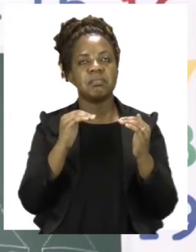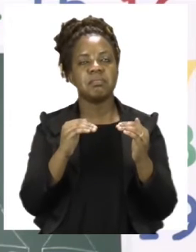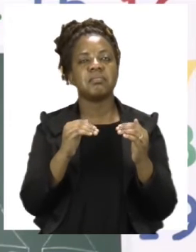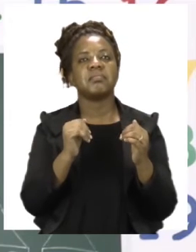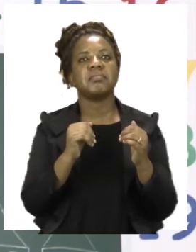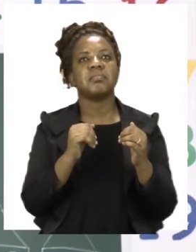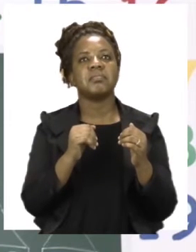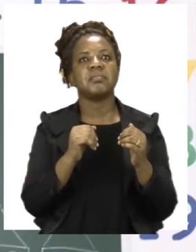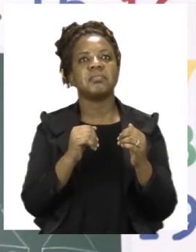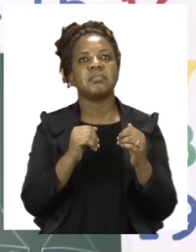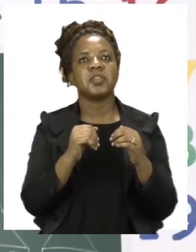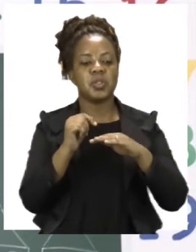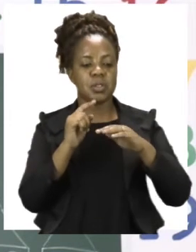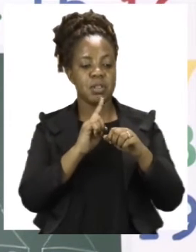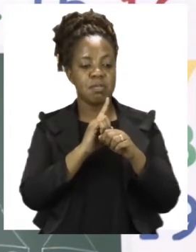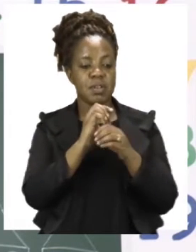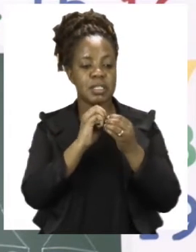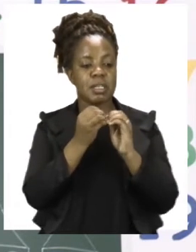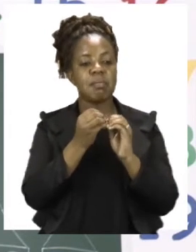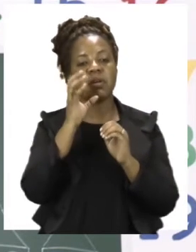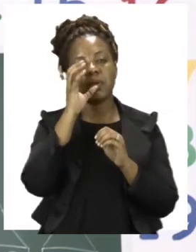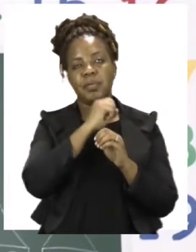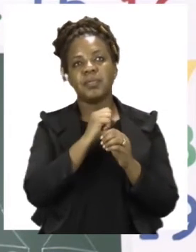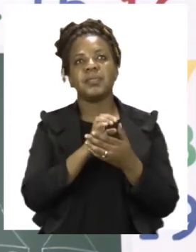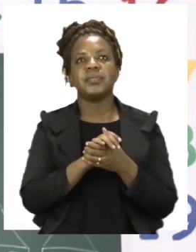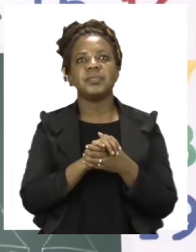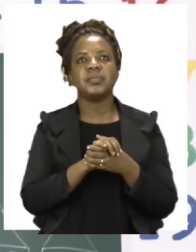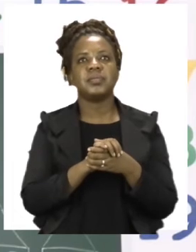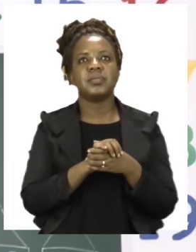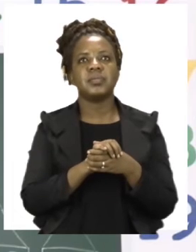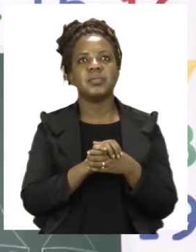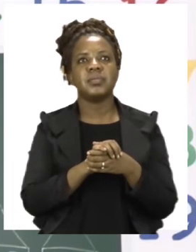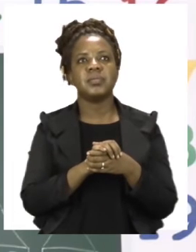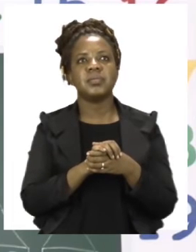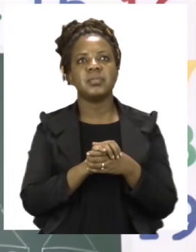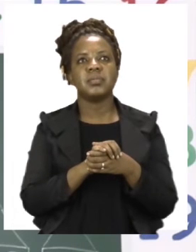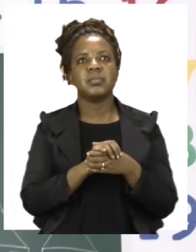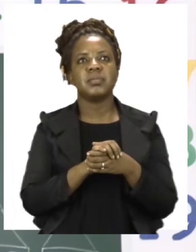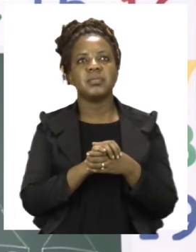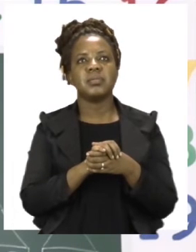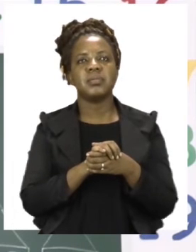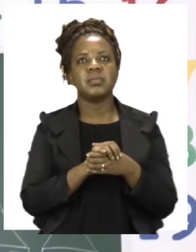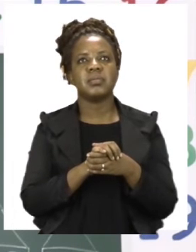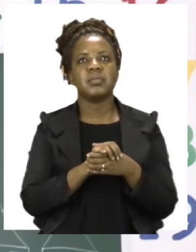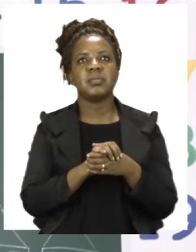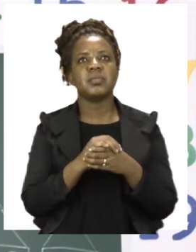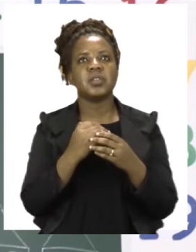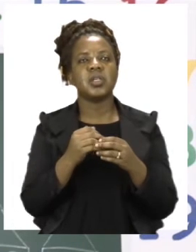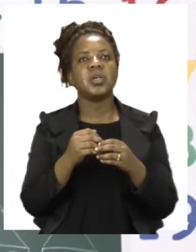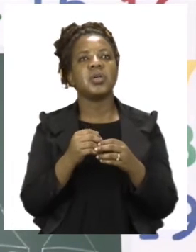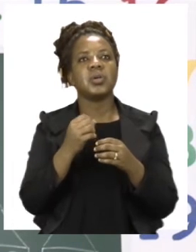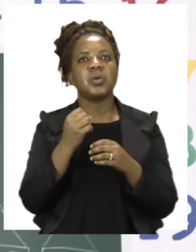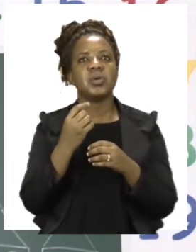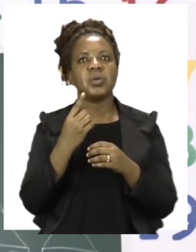going to find the first number that is missing. Now this one we can do by counting backwards